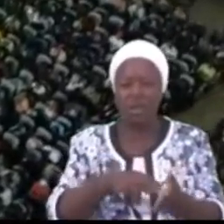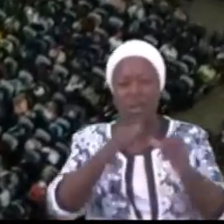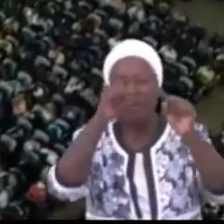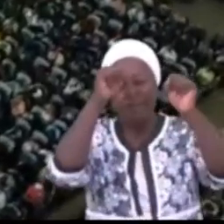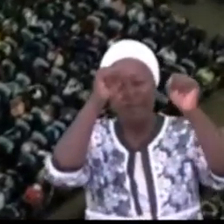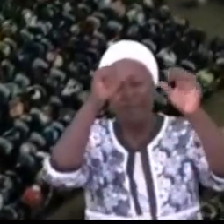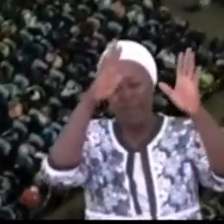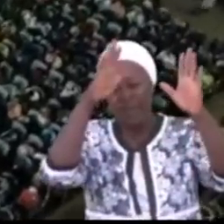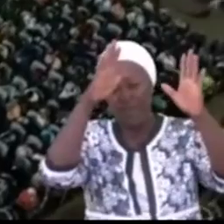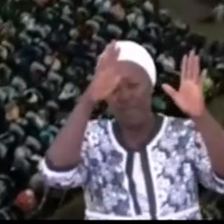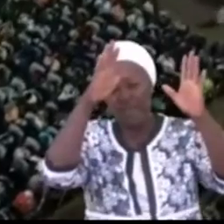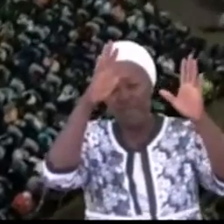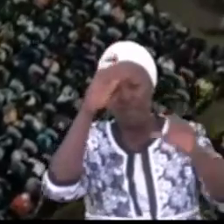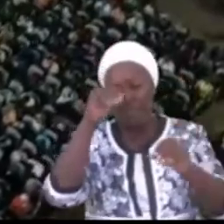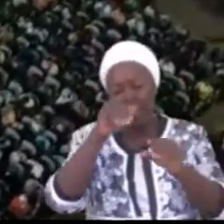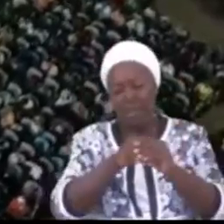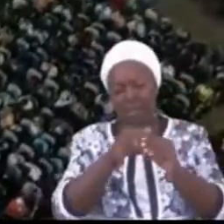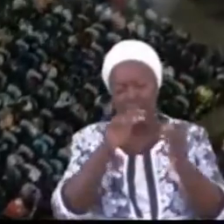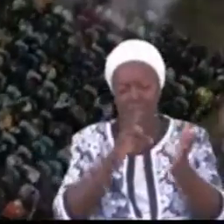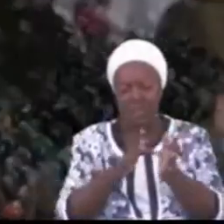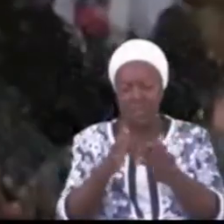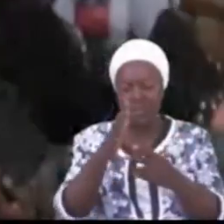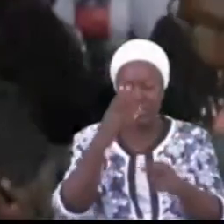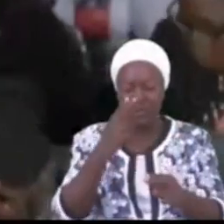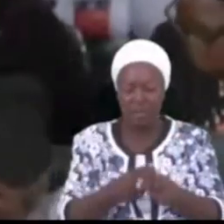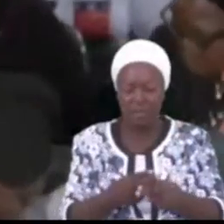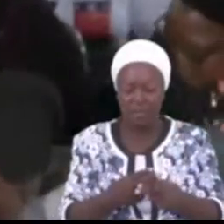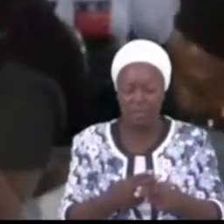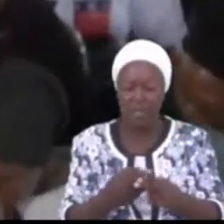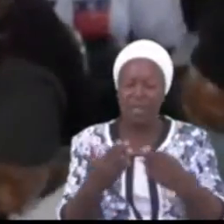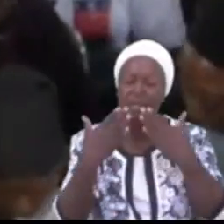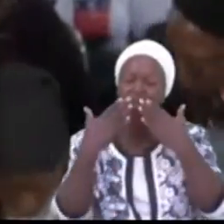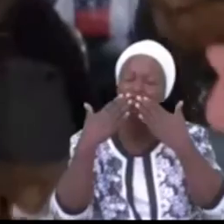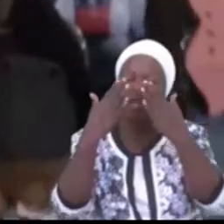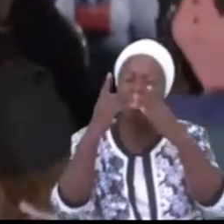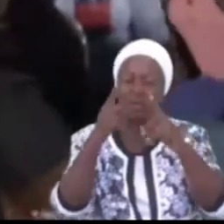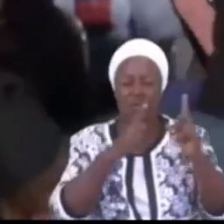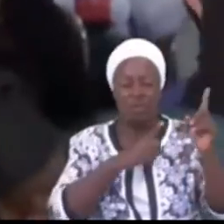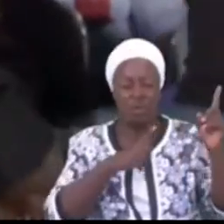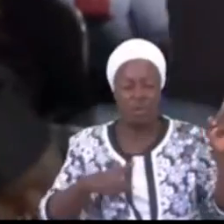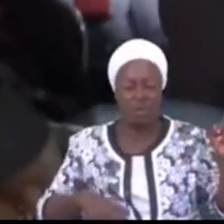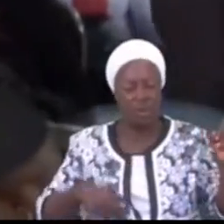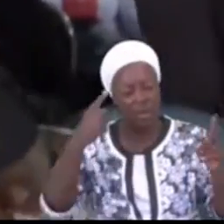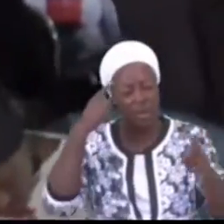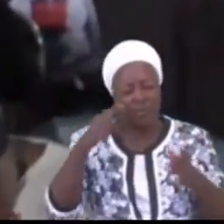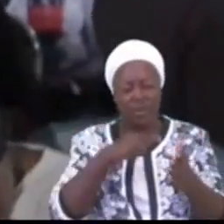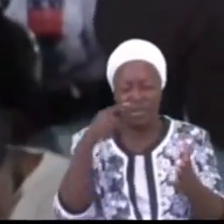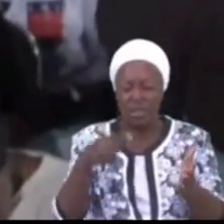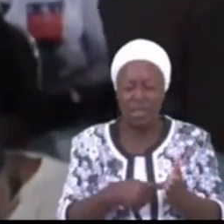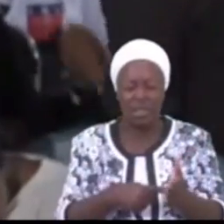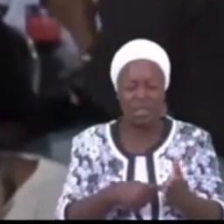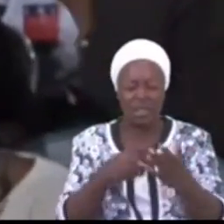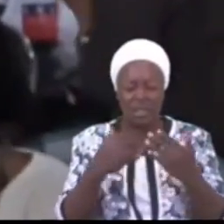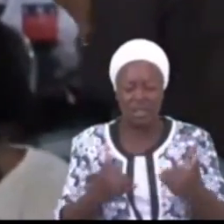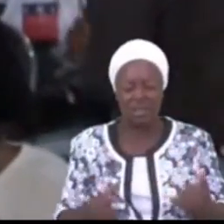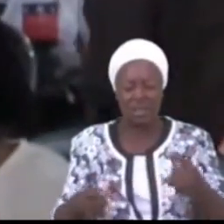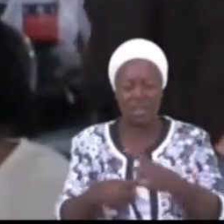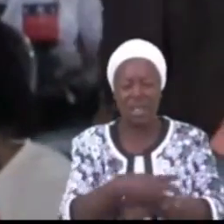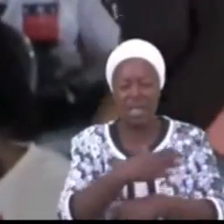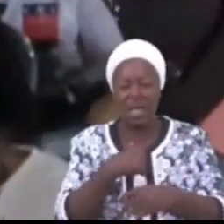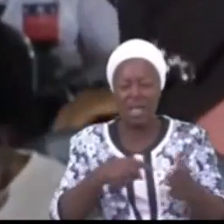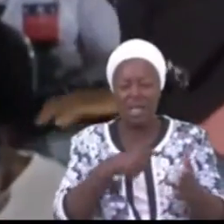Father, in Jesus' name, thank you, Lord, for this day and